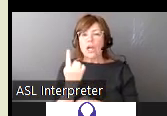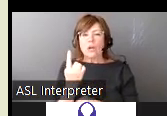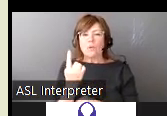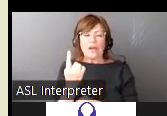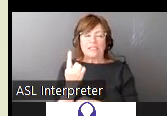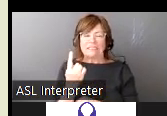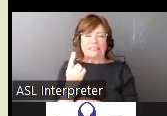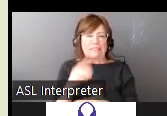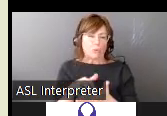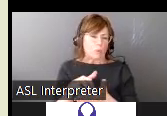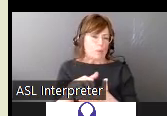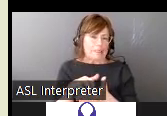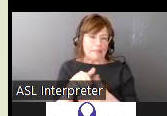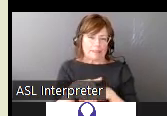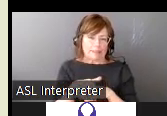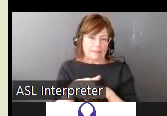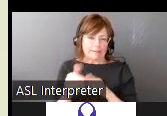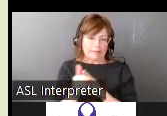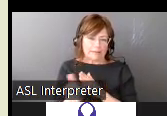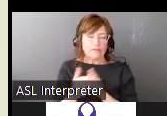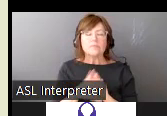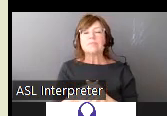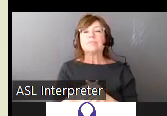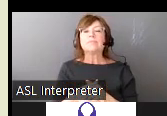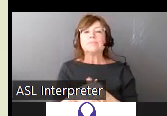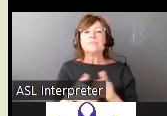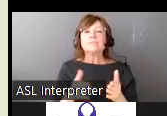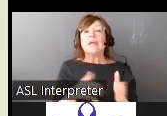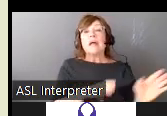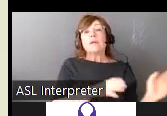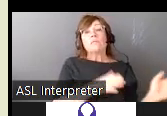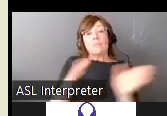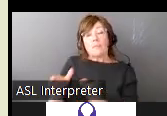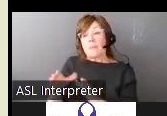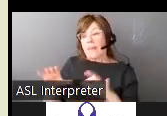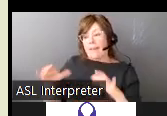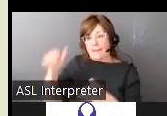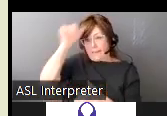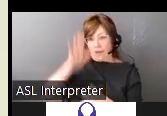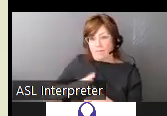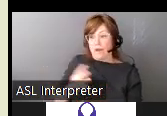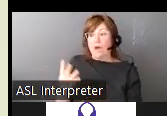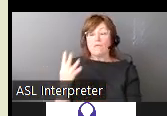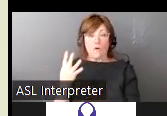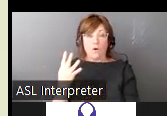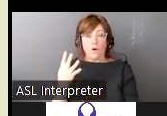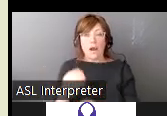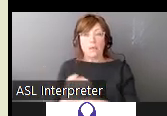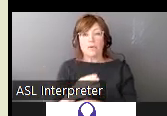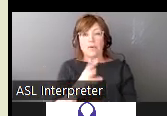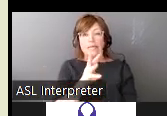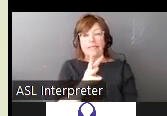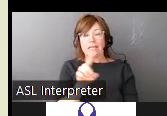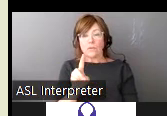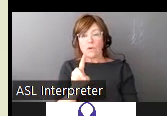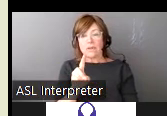in English. As for the 21 older men, 4 of them were between 61 to 63